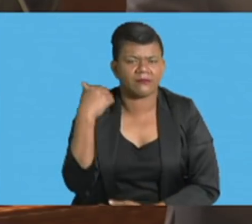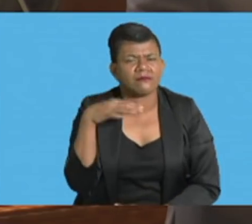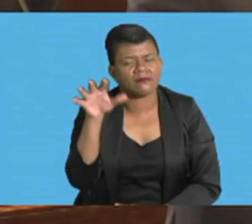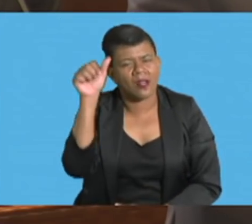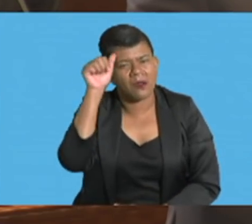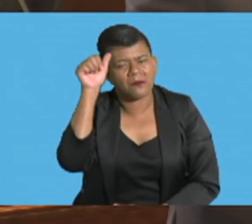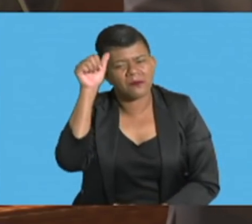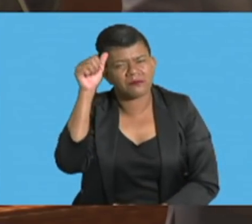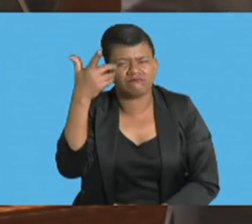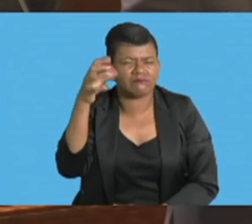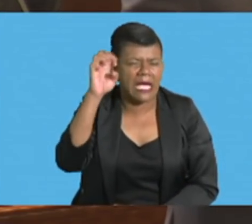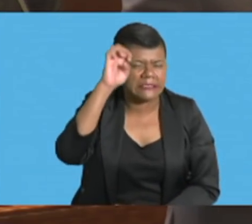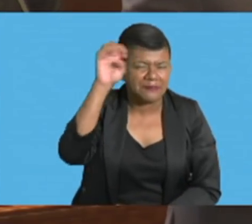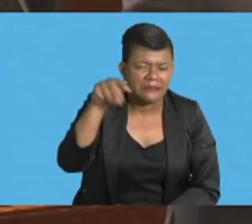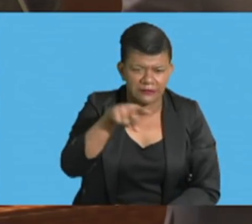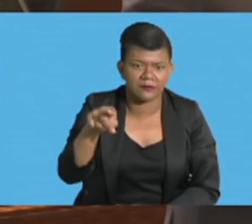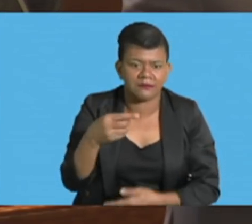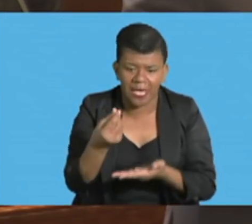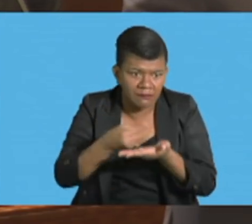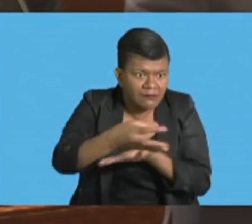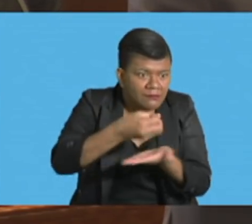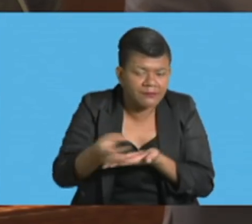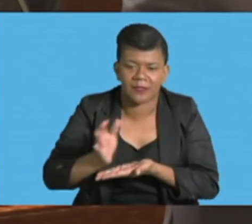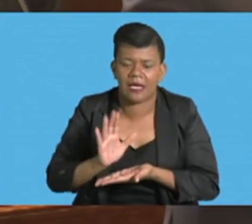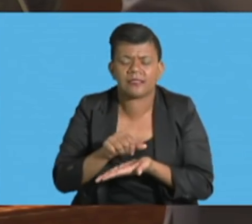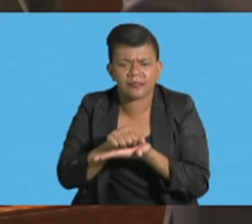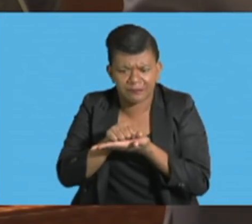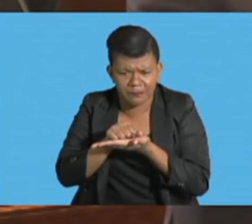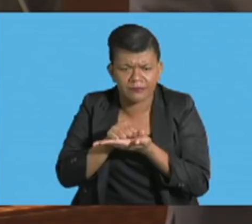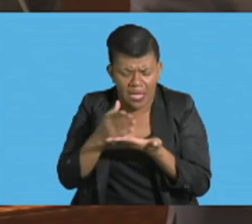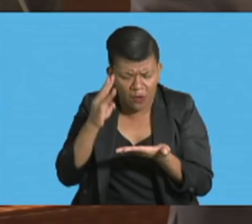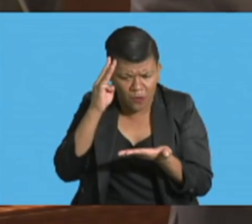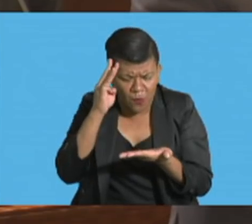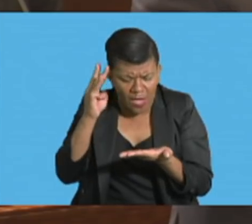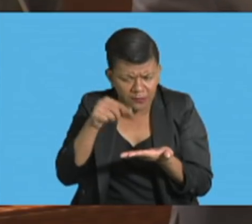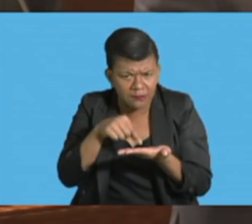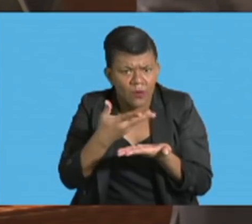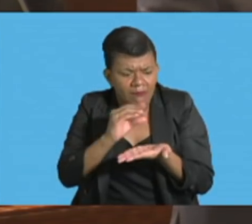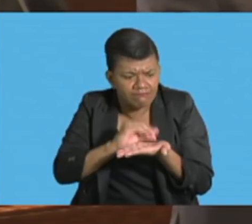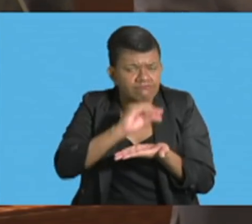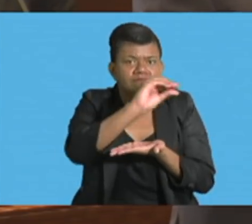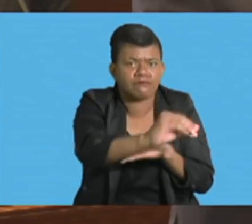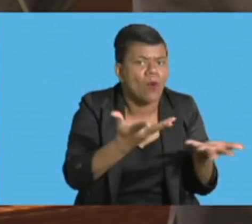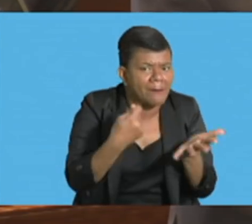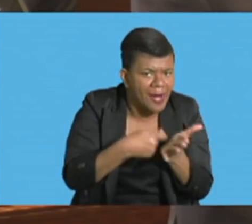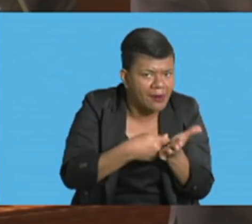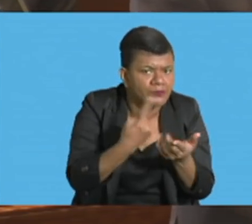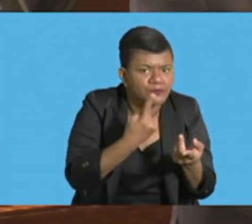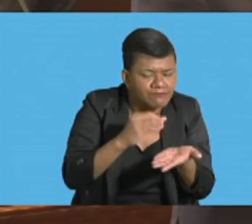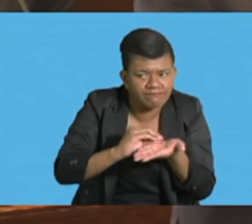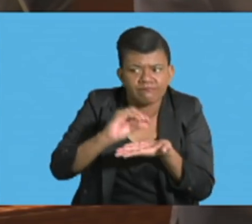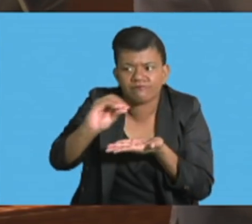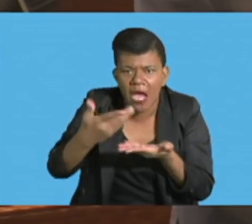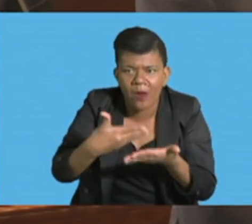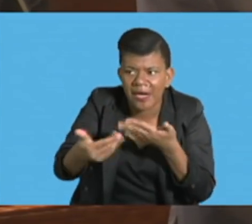contract. We have known when to strategically invest and when to do it. Our economy has soared through the best